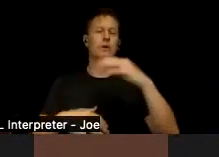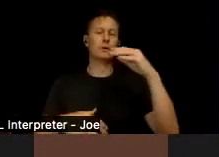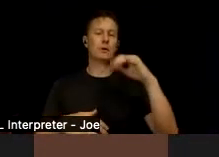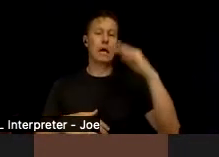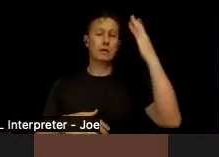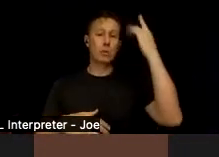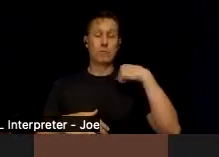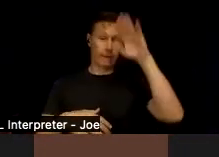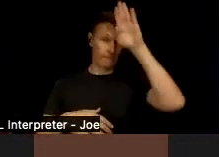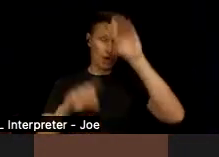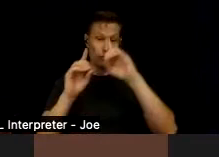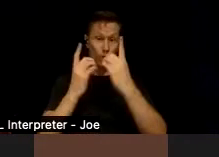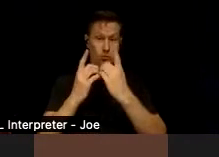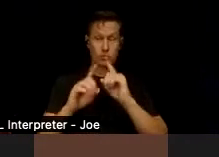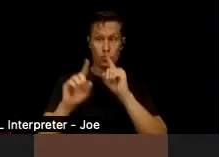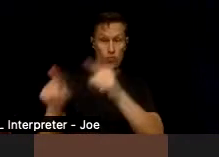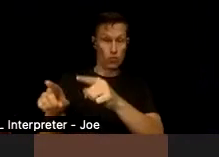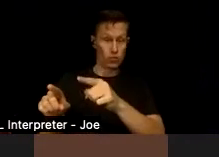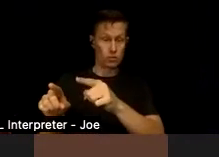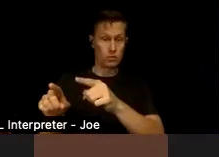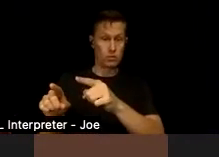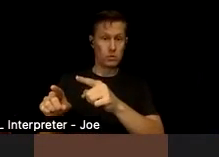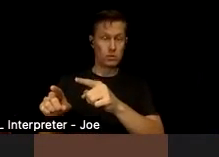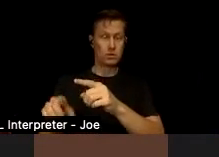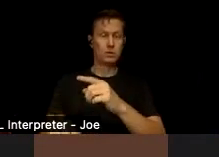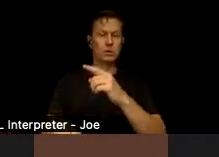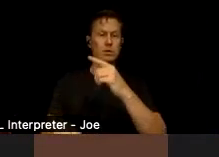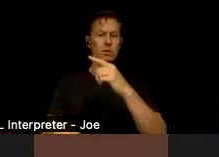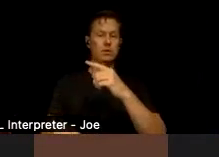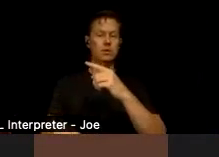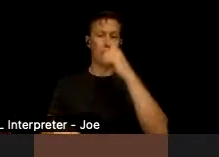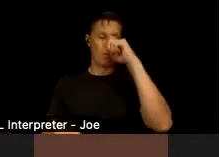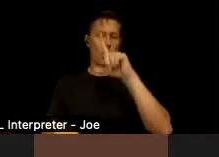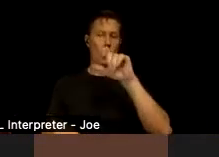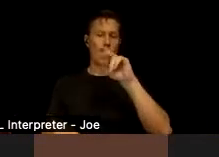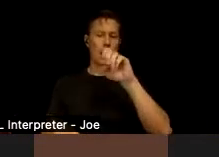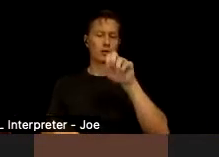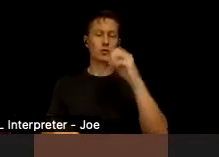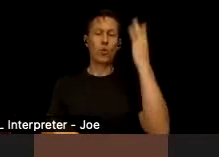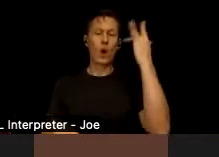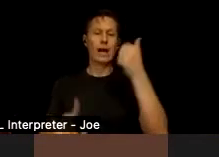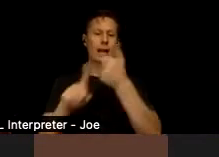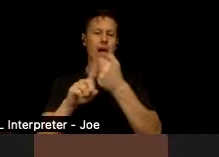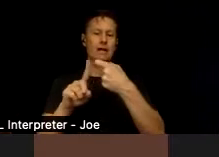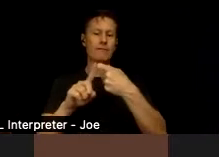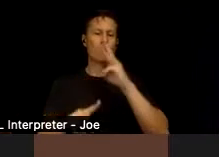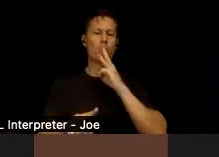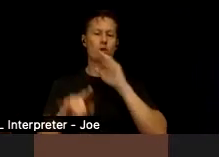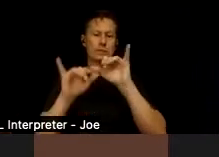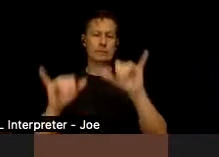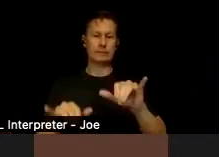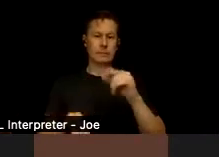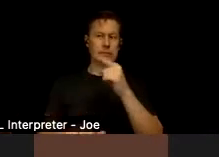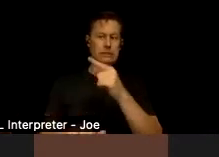went as a firefighter to Landers, was because the water system impacts, and they were extremely worried